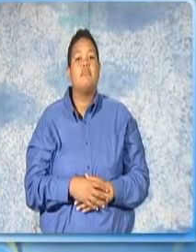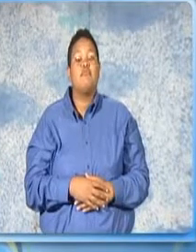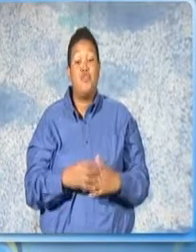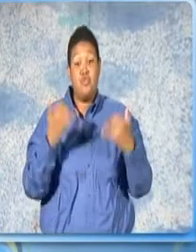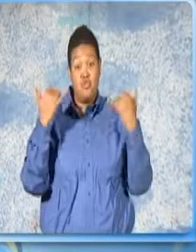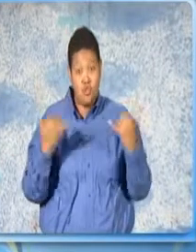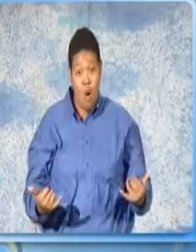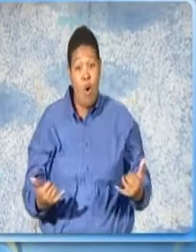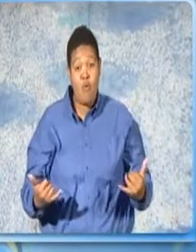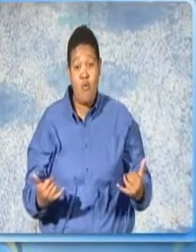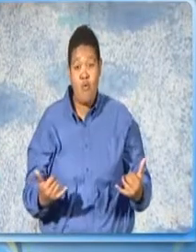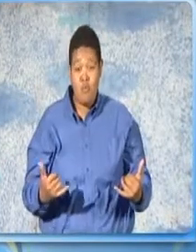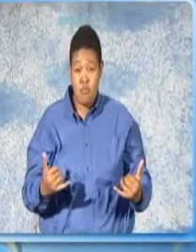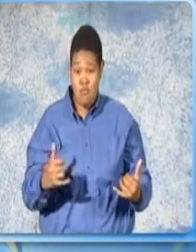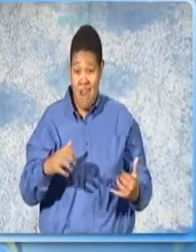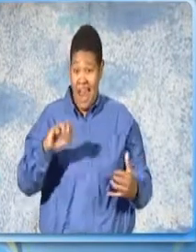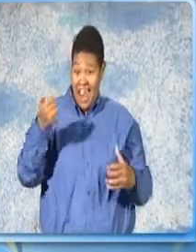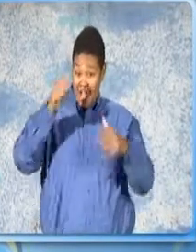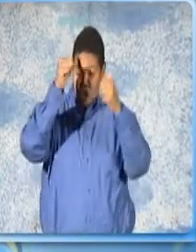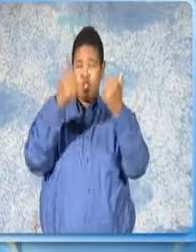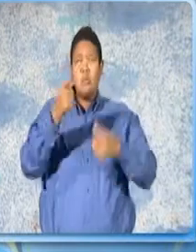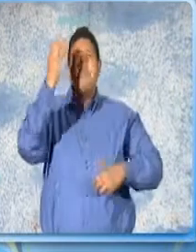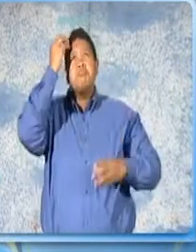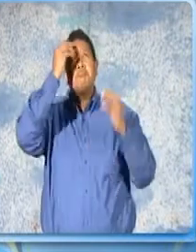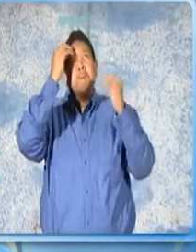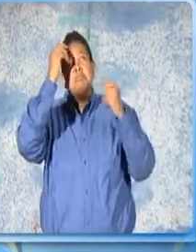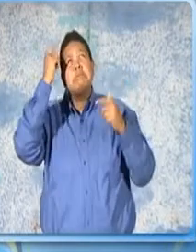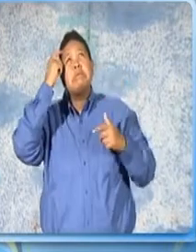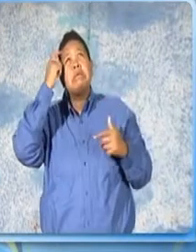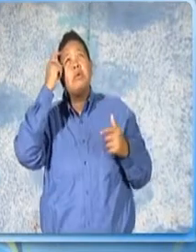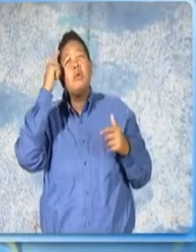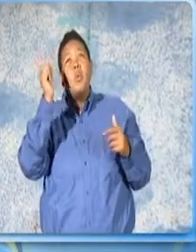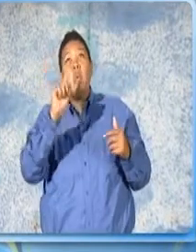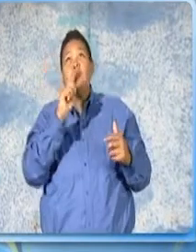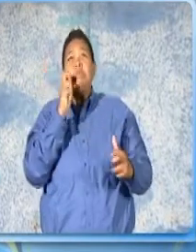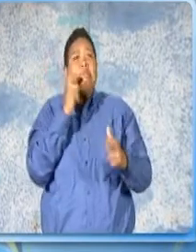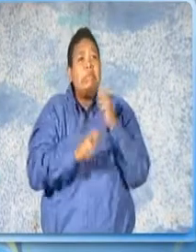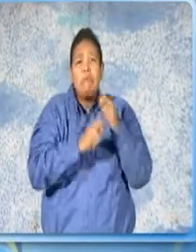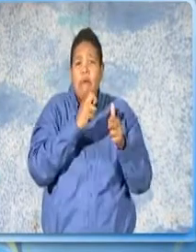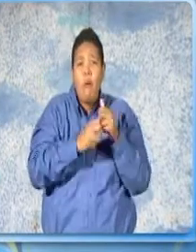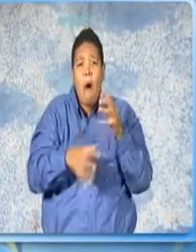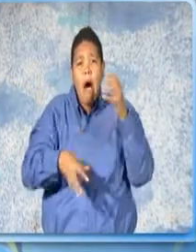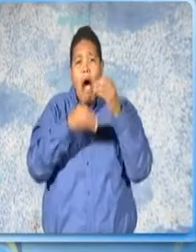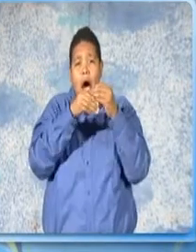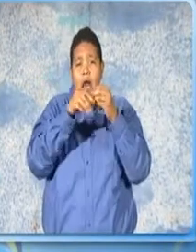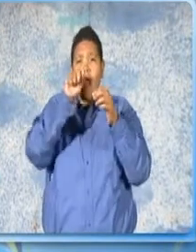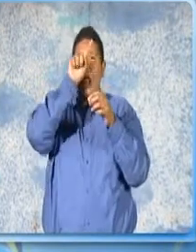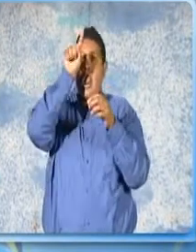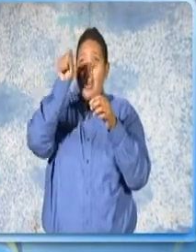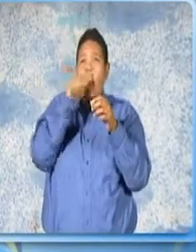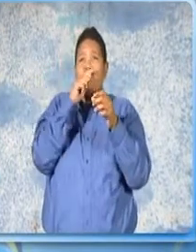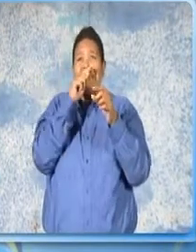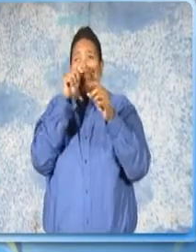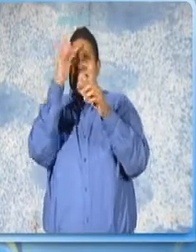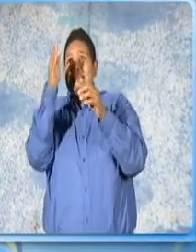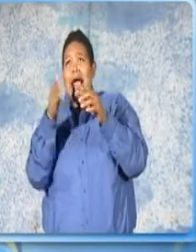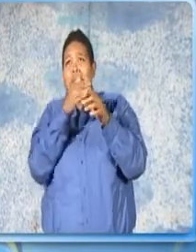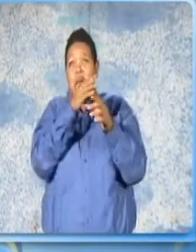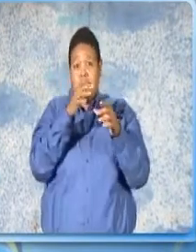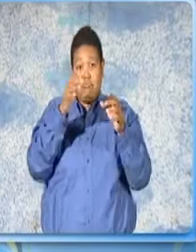Now, is there any shape that you can think of for which it would be difficult to add the sides to determine the